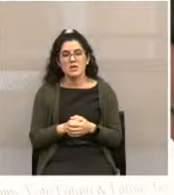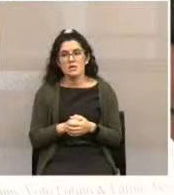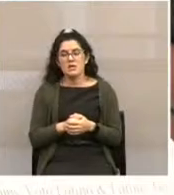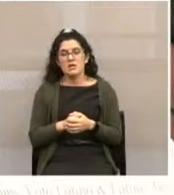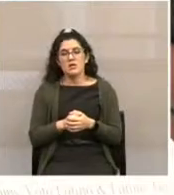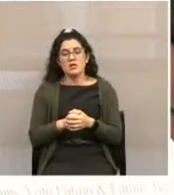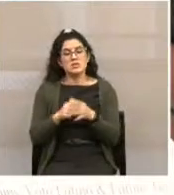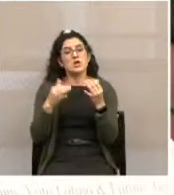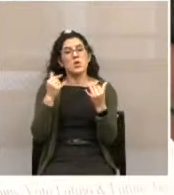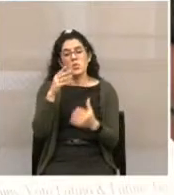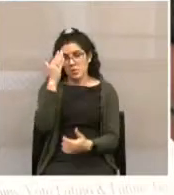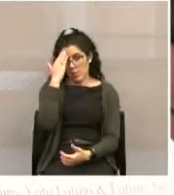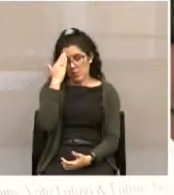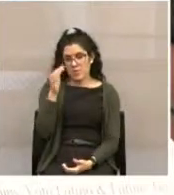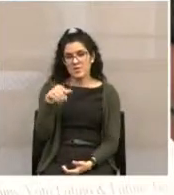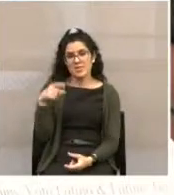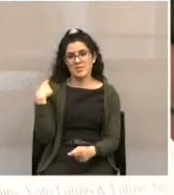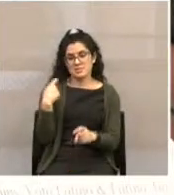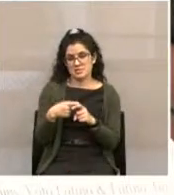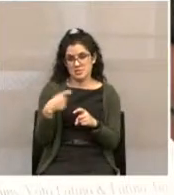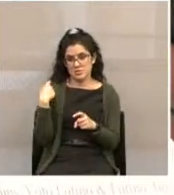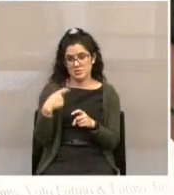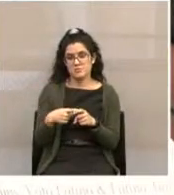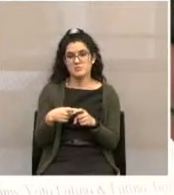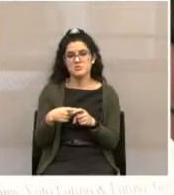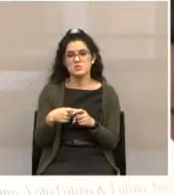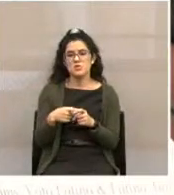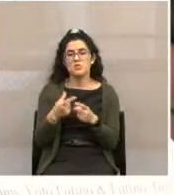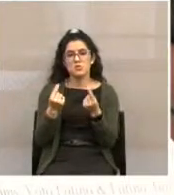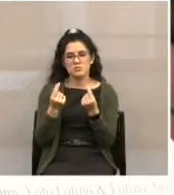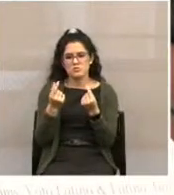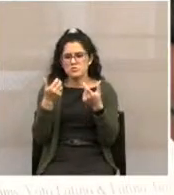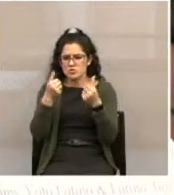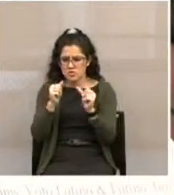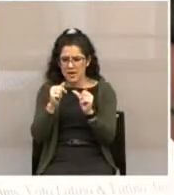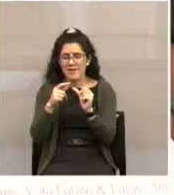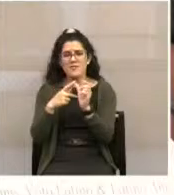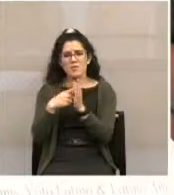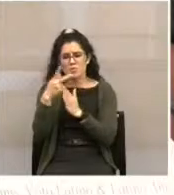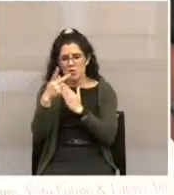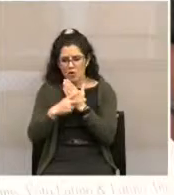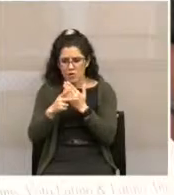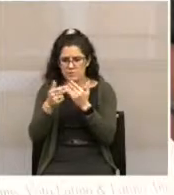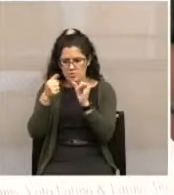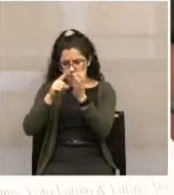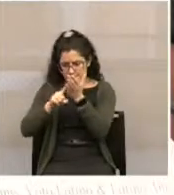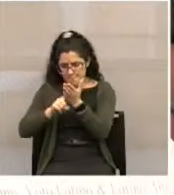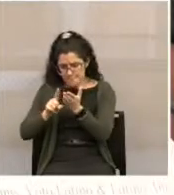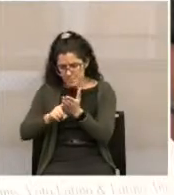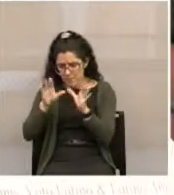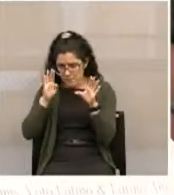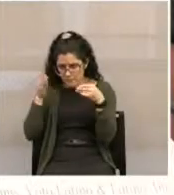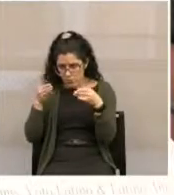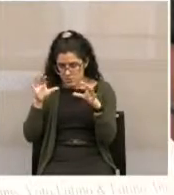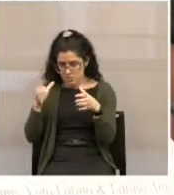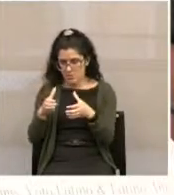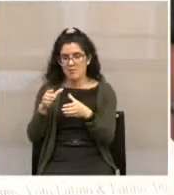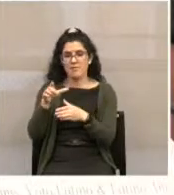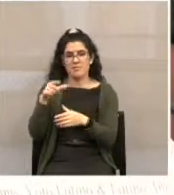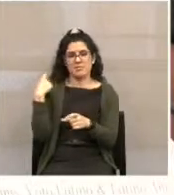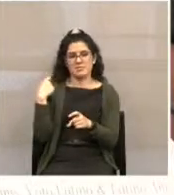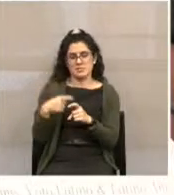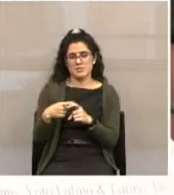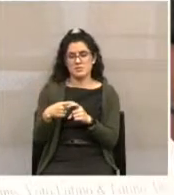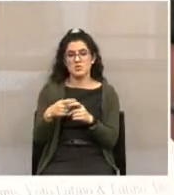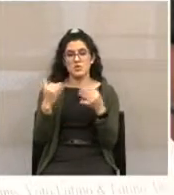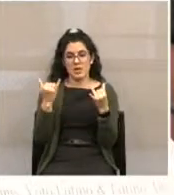Voto Latino is we try to run programming aimed at registering and turning out Latinos. And so in 2021, we